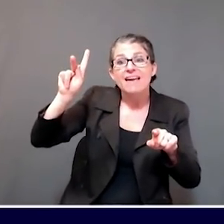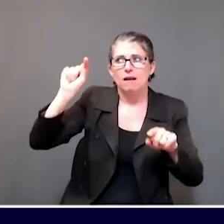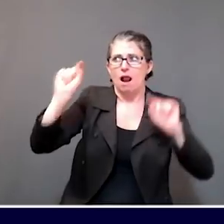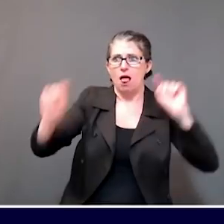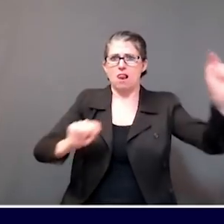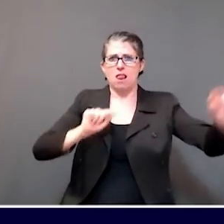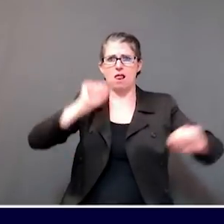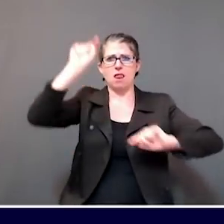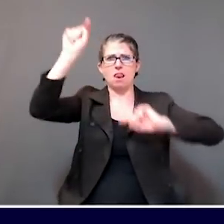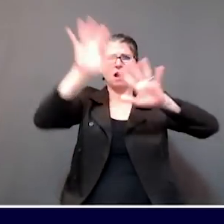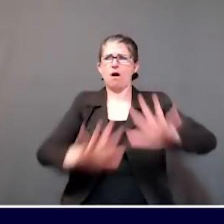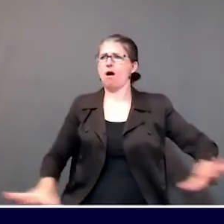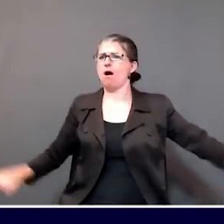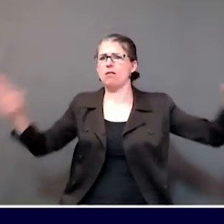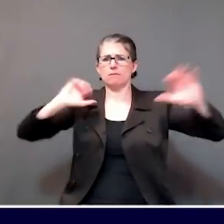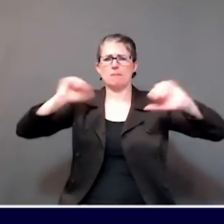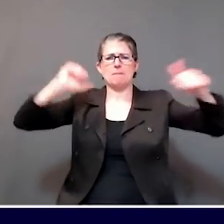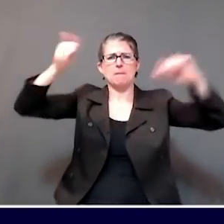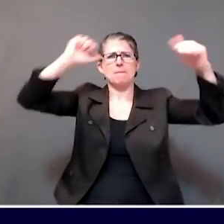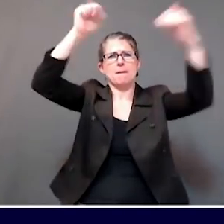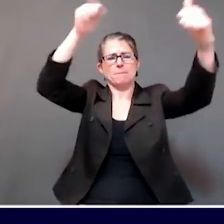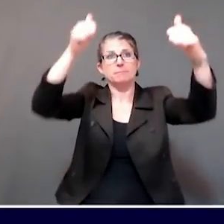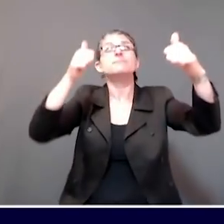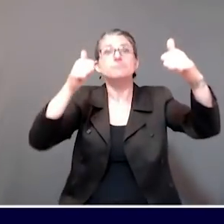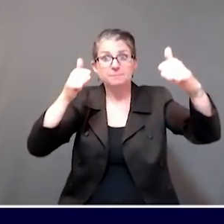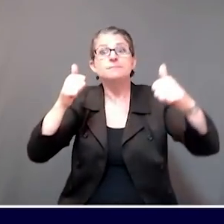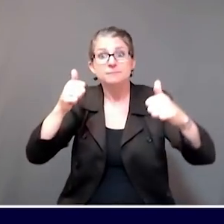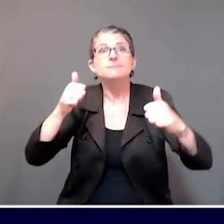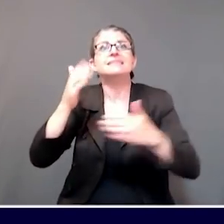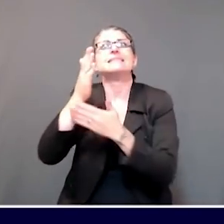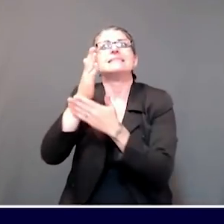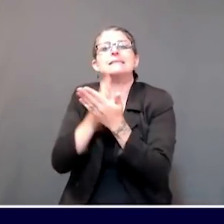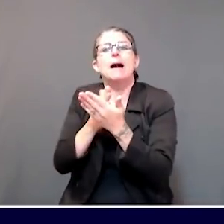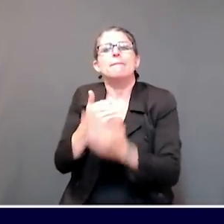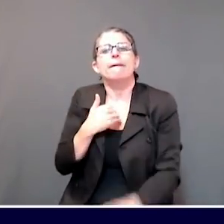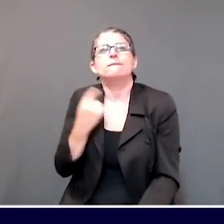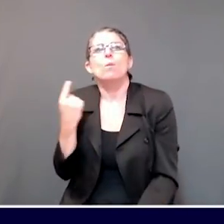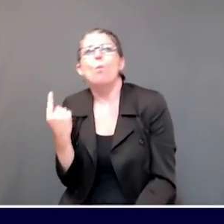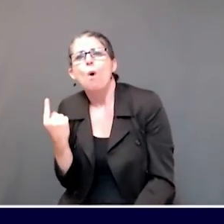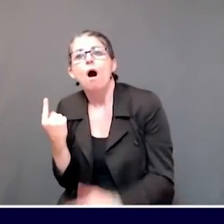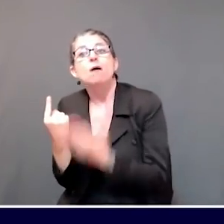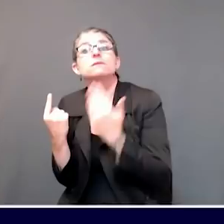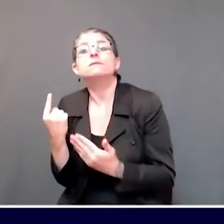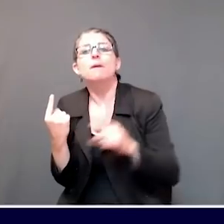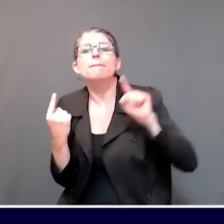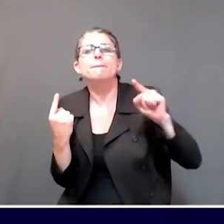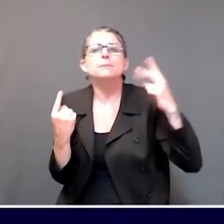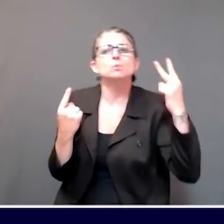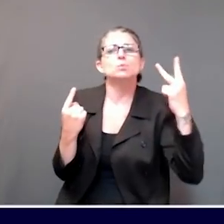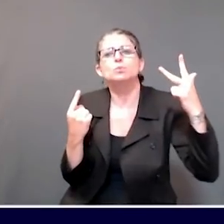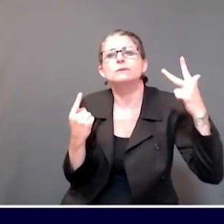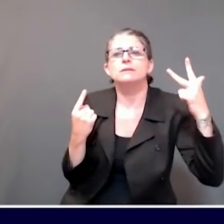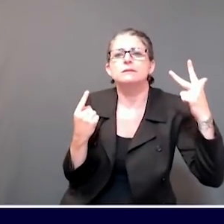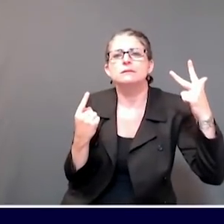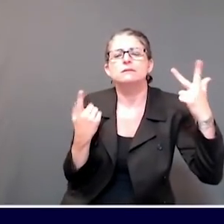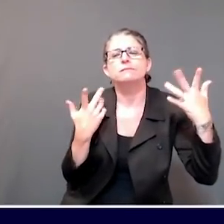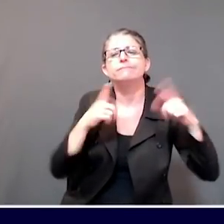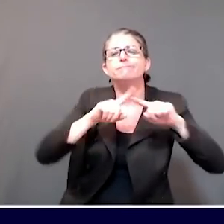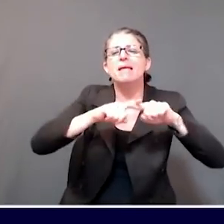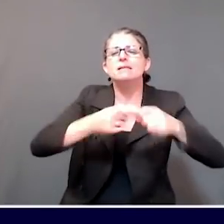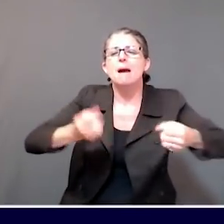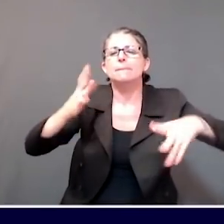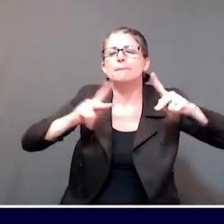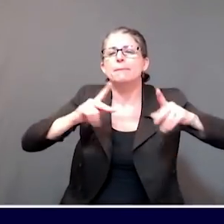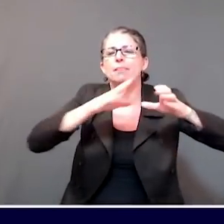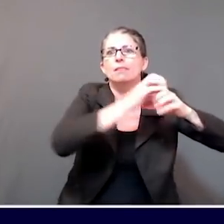up additional swab and send sites to improve access throughout Maine. Some of these sites are already in operation,